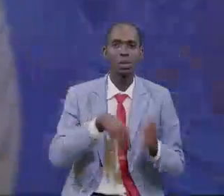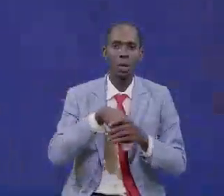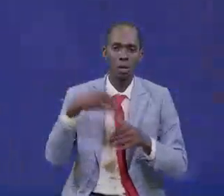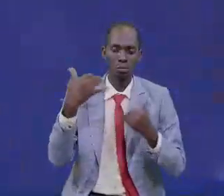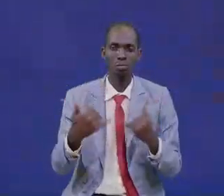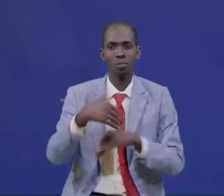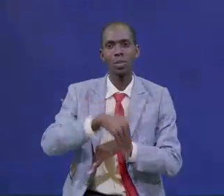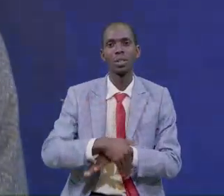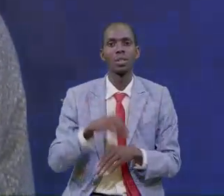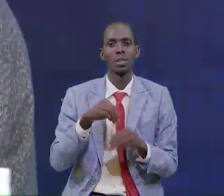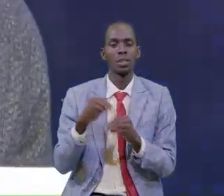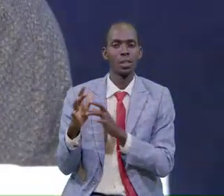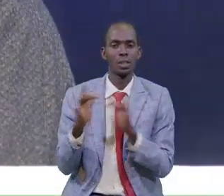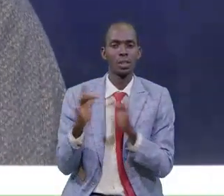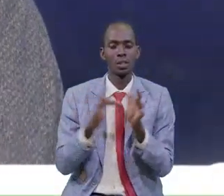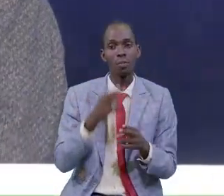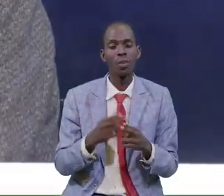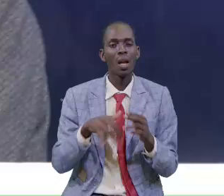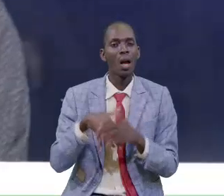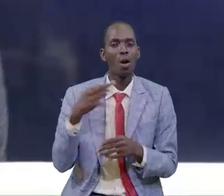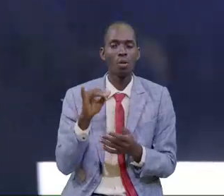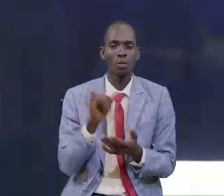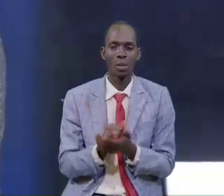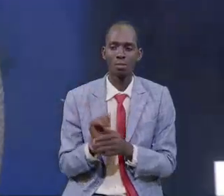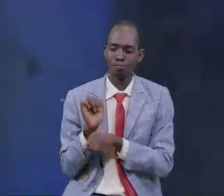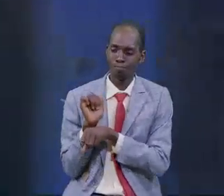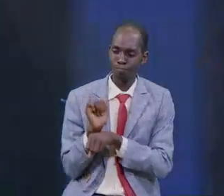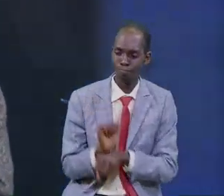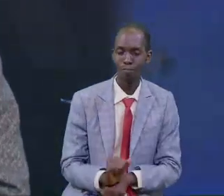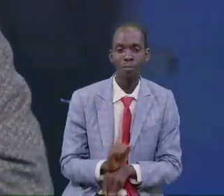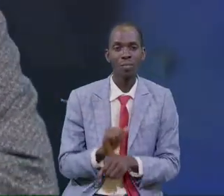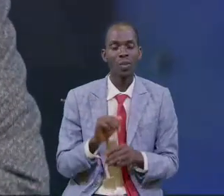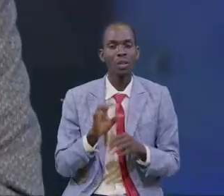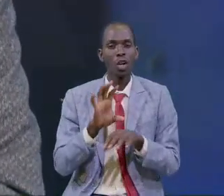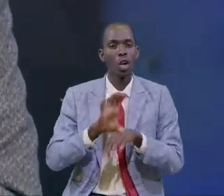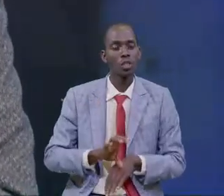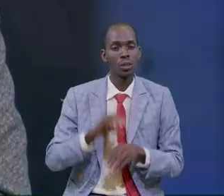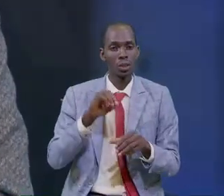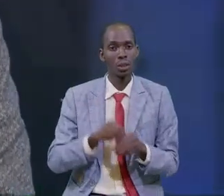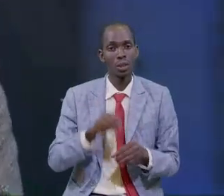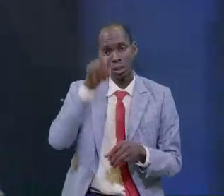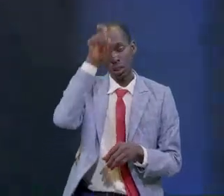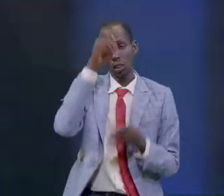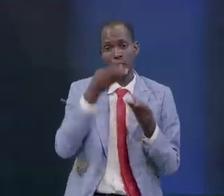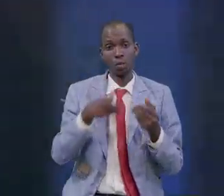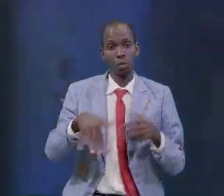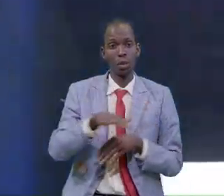Out of that oppressive culture in Egypt, He brings you out tonight.